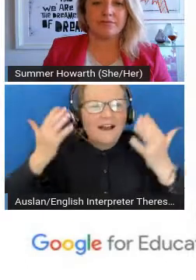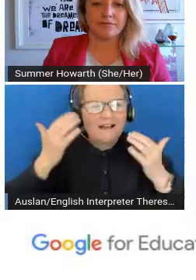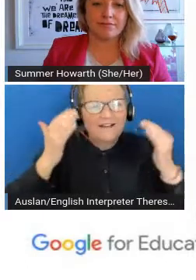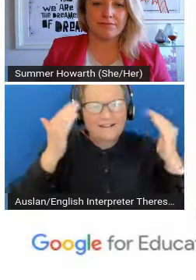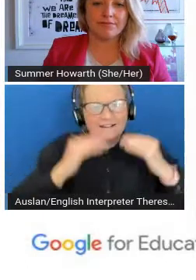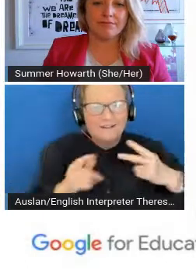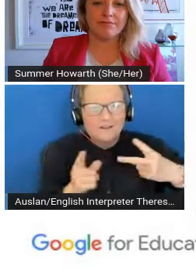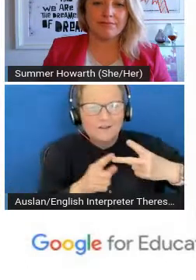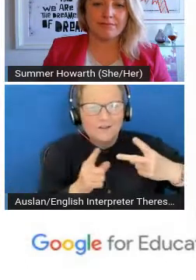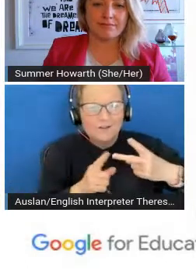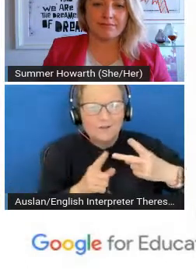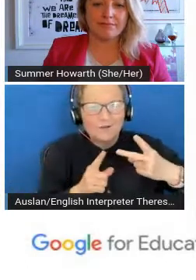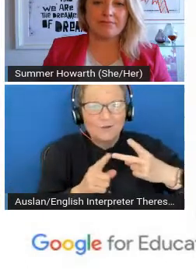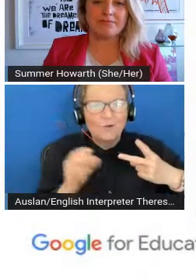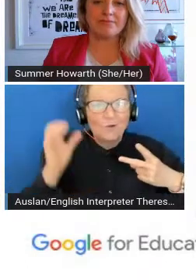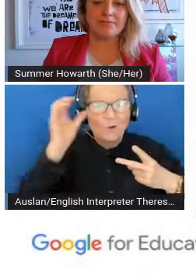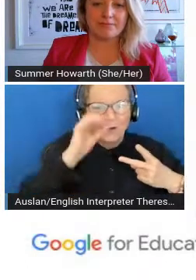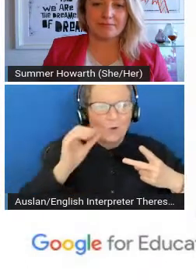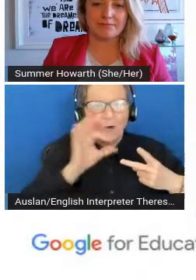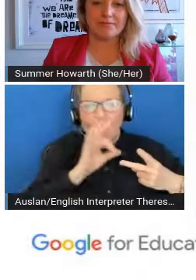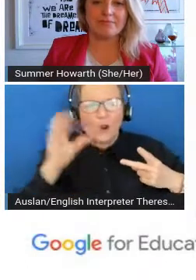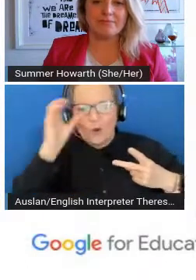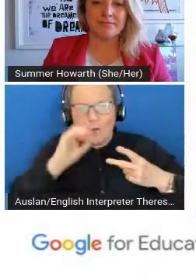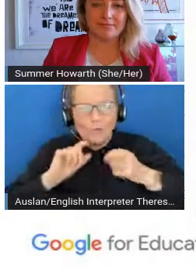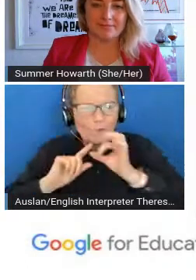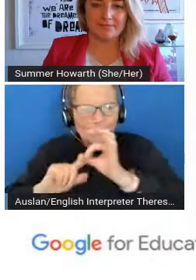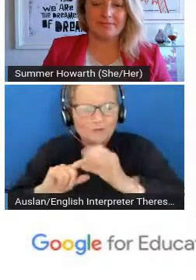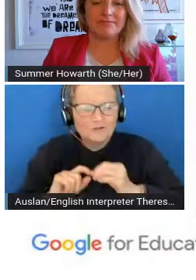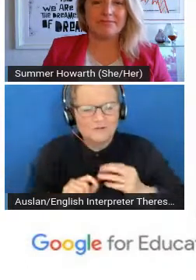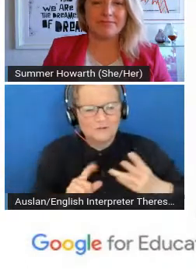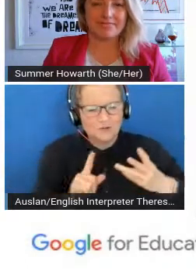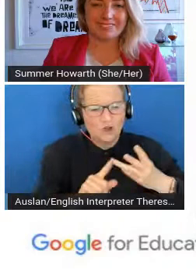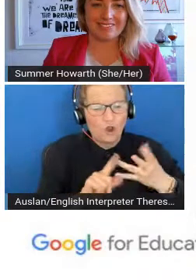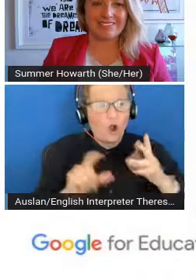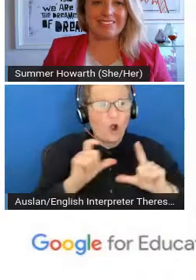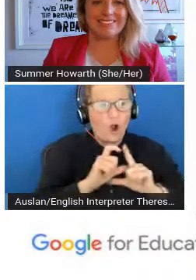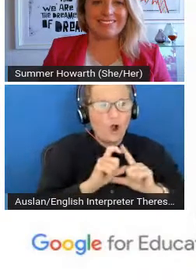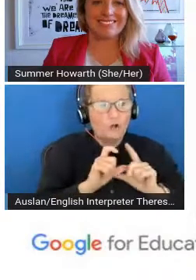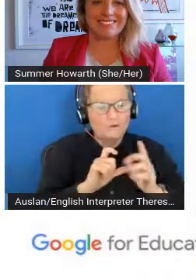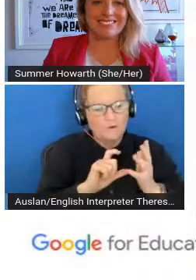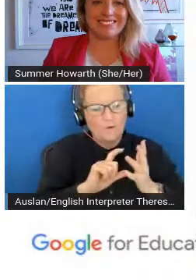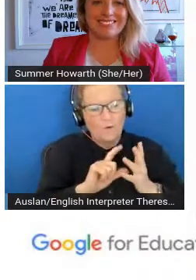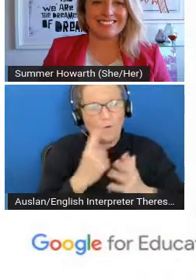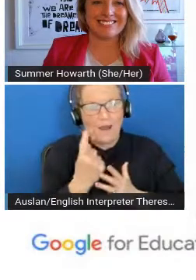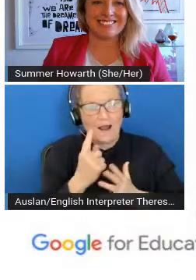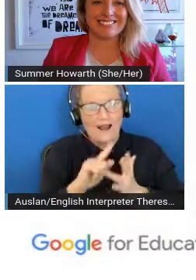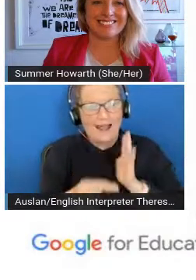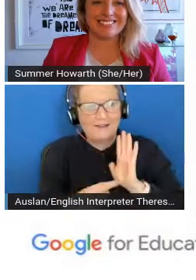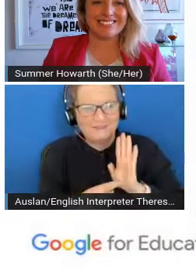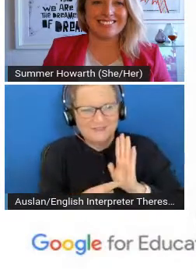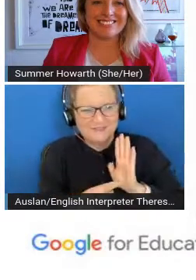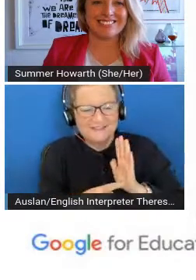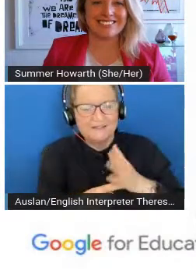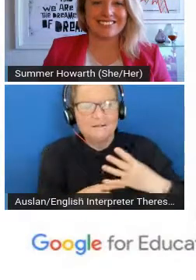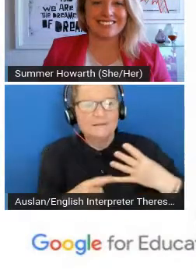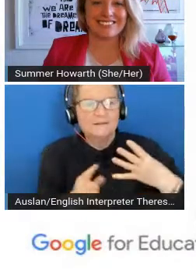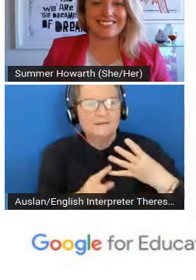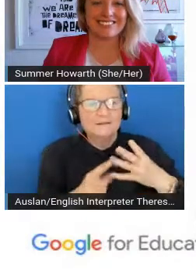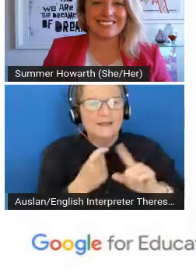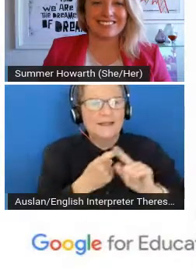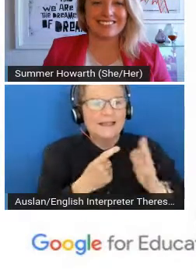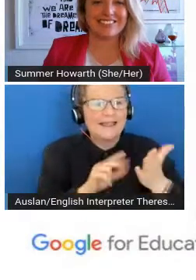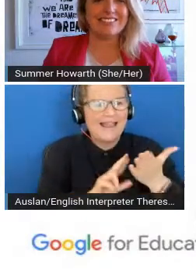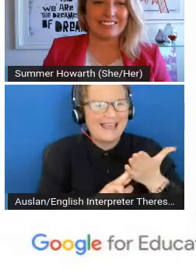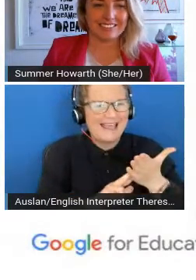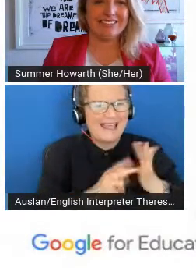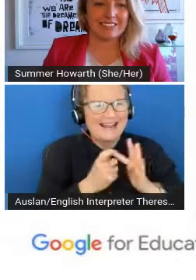one outs, all of these templates which we are sharing with you. And I'm not going to go through these because I know Jim is going to share a couple of